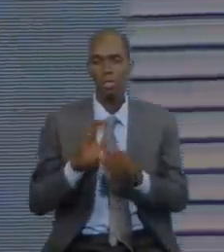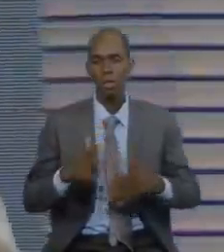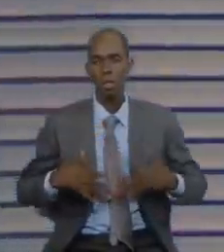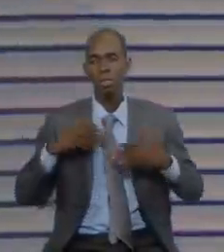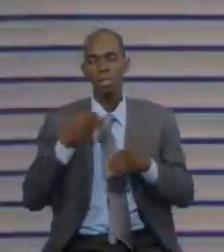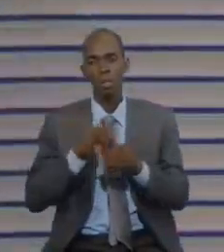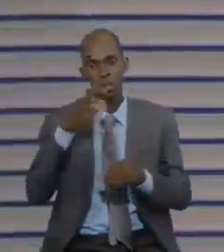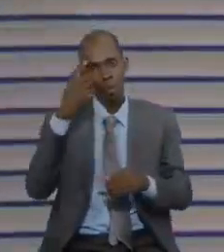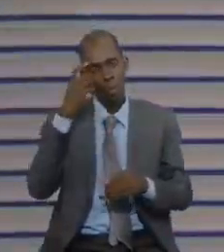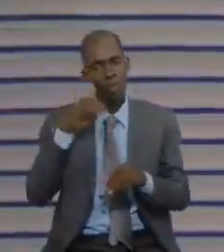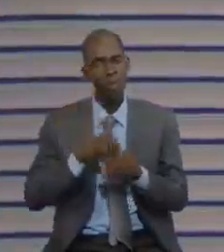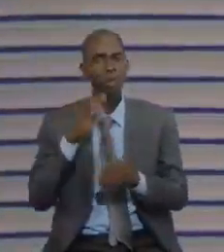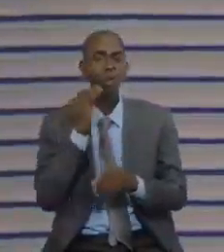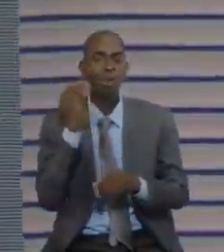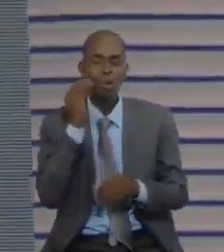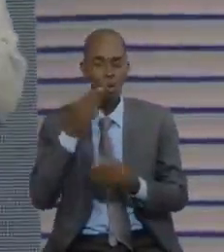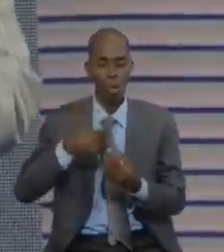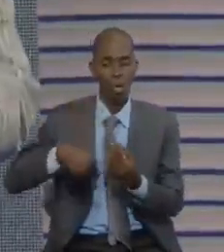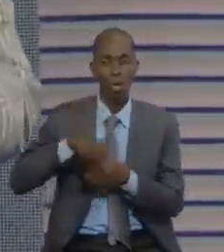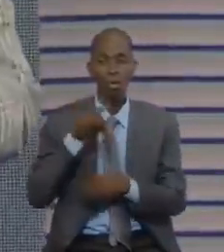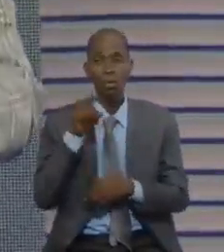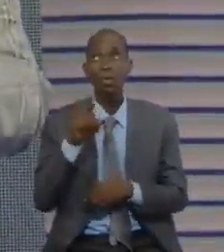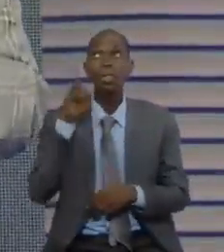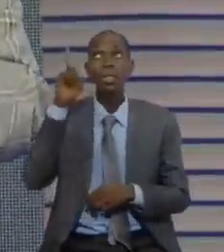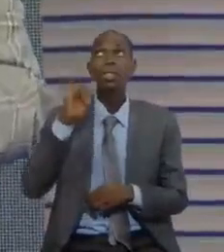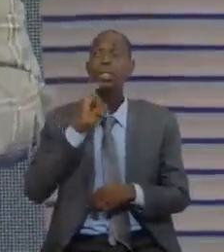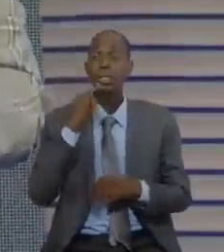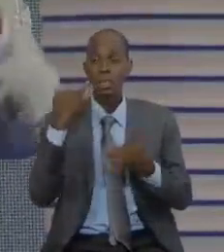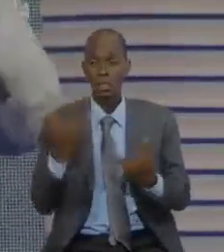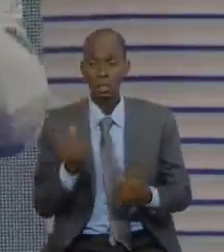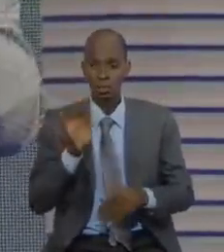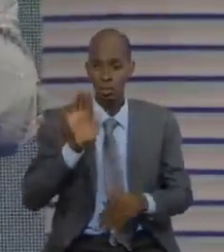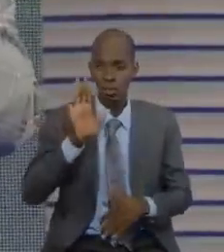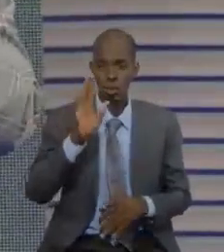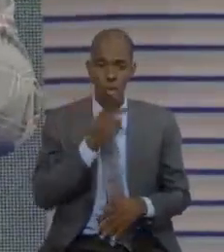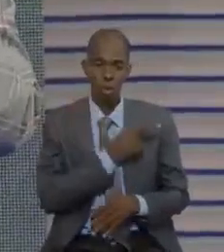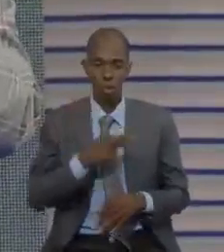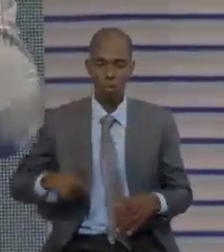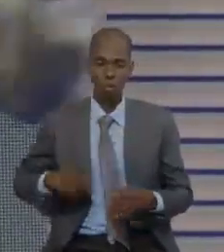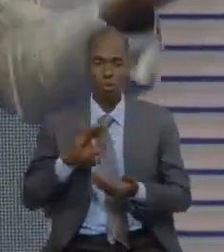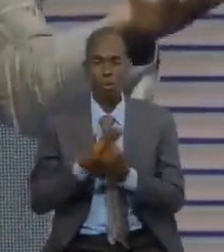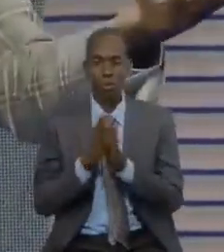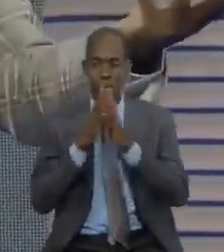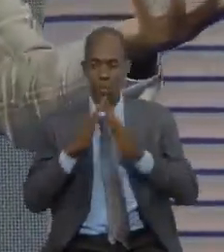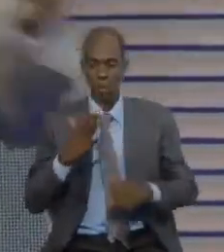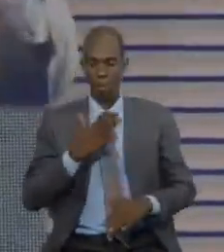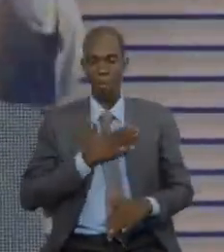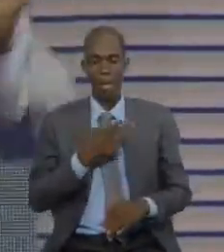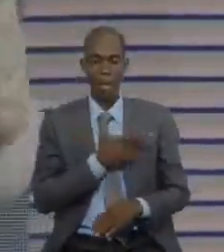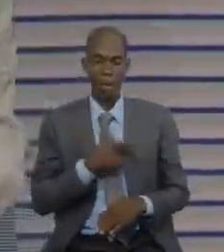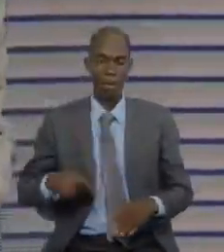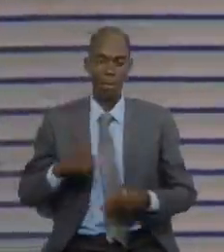your home, and around you. He is now your Prince of Peace, my Prince of Peace,